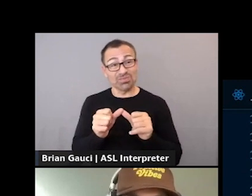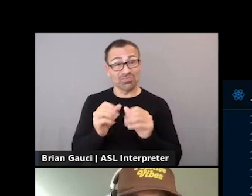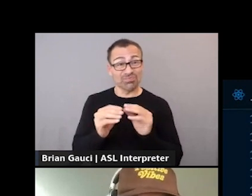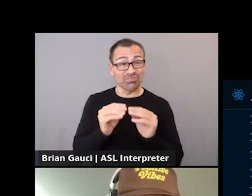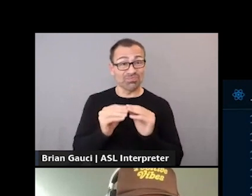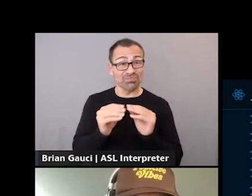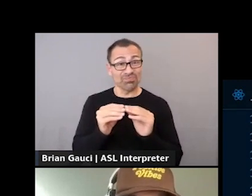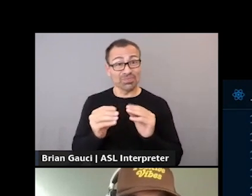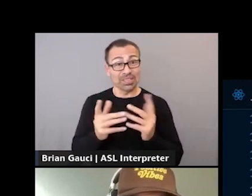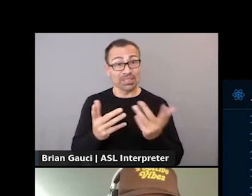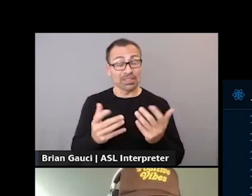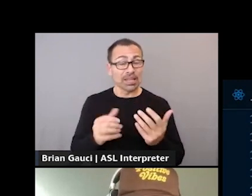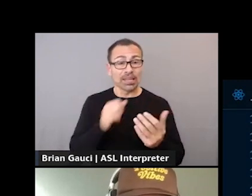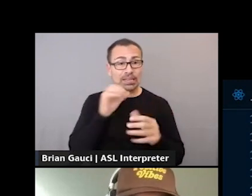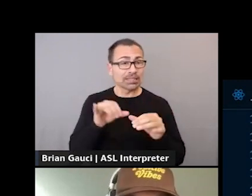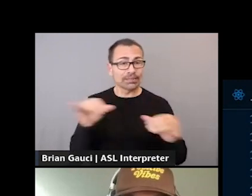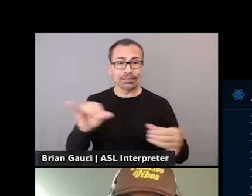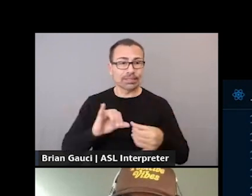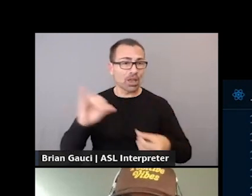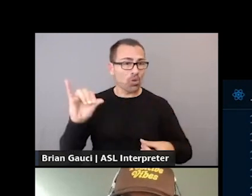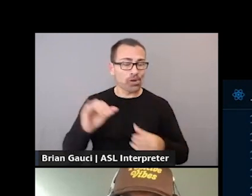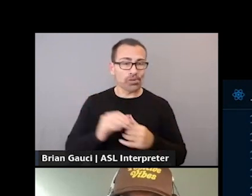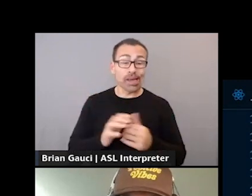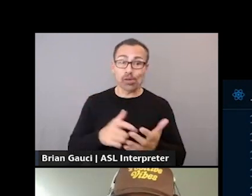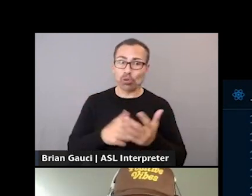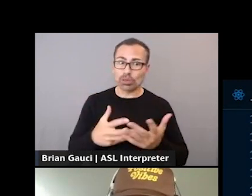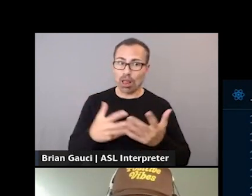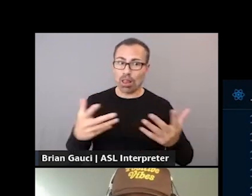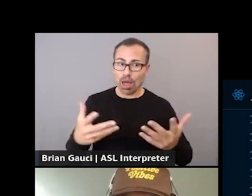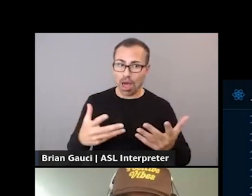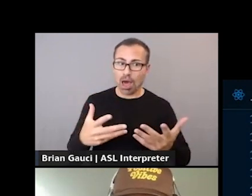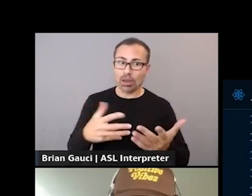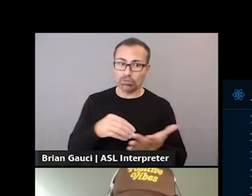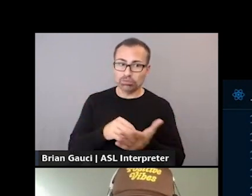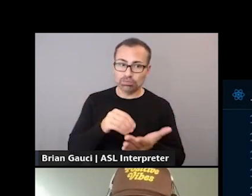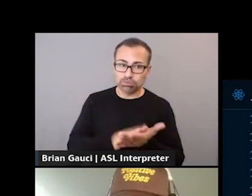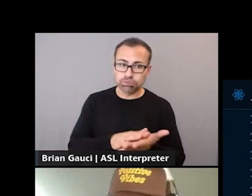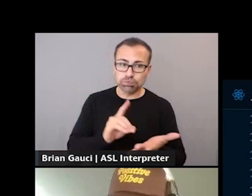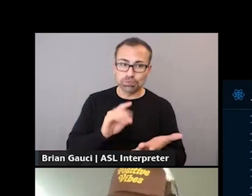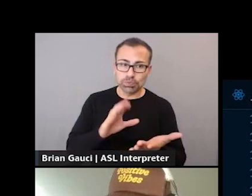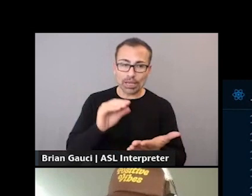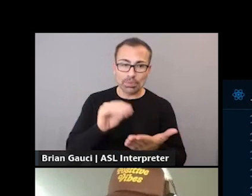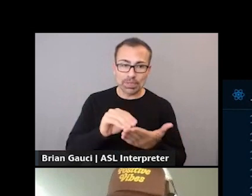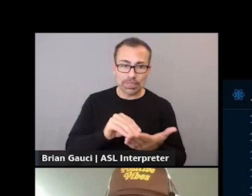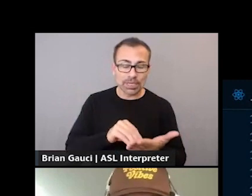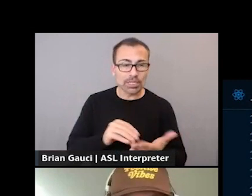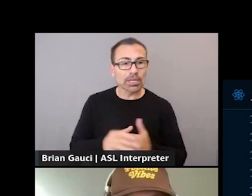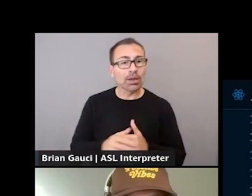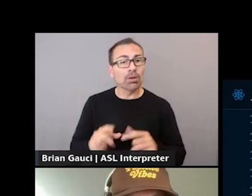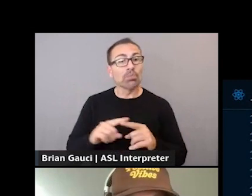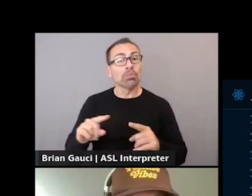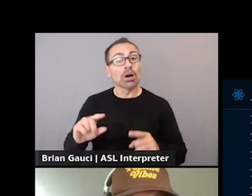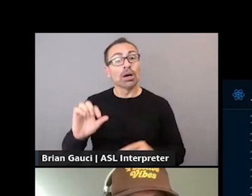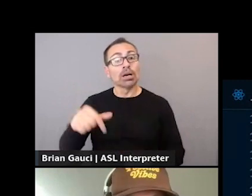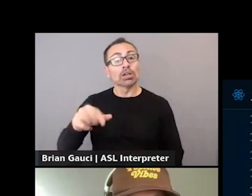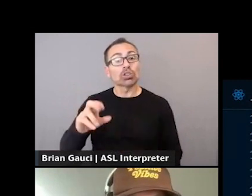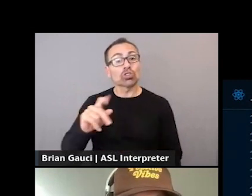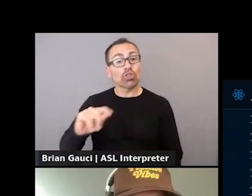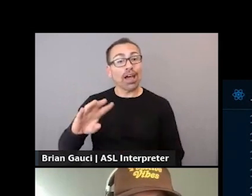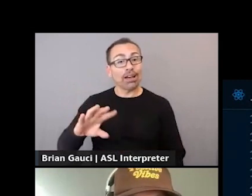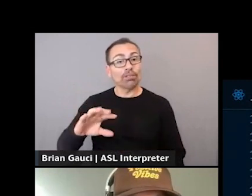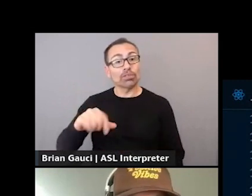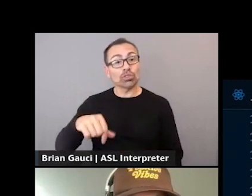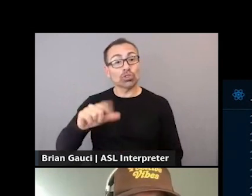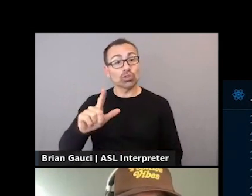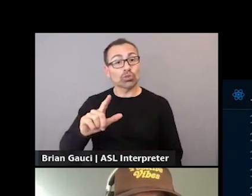have to have really great documentation. Yeah. GraphQL is great in the sense that if books is in one database and authors is in